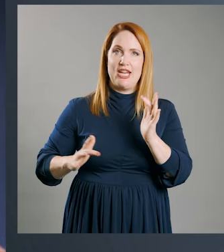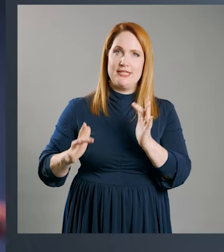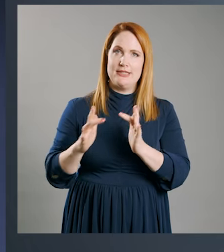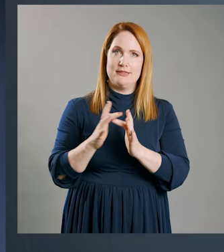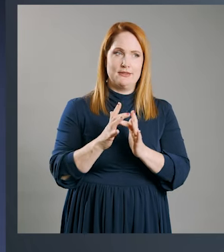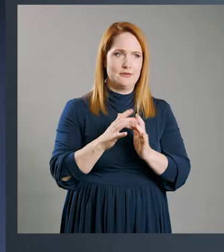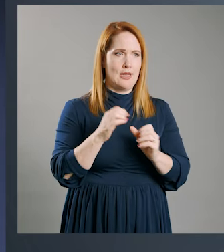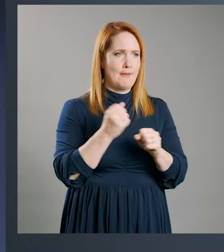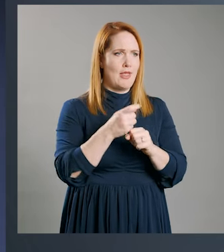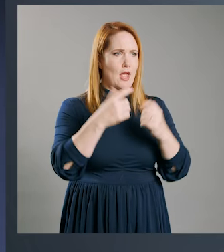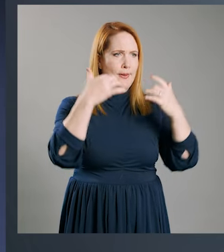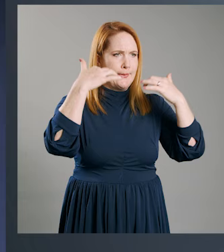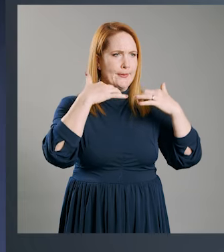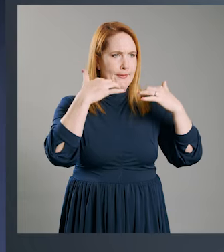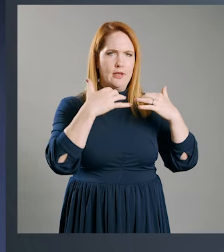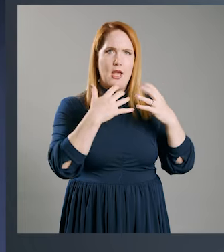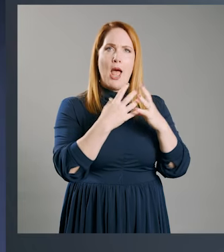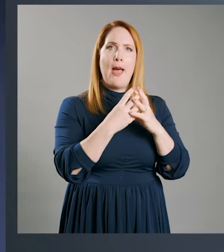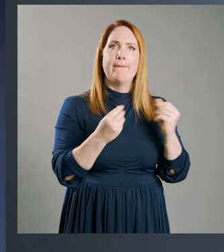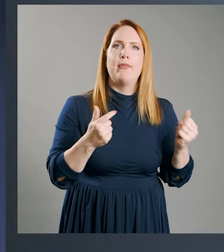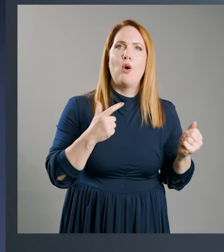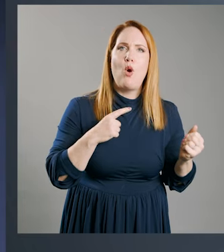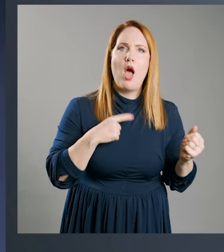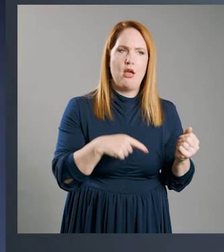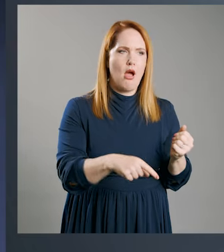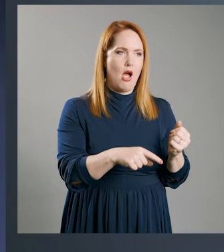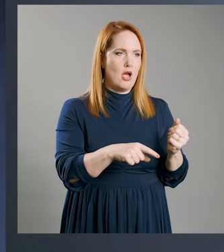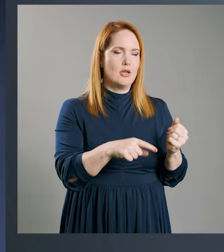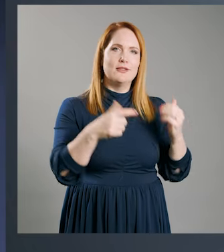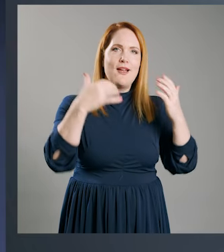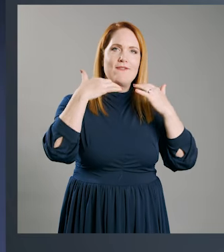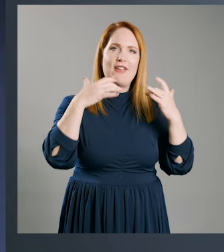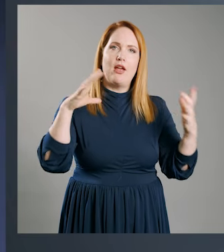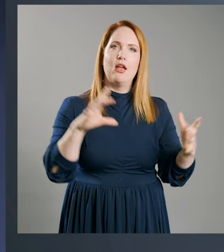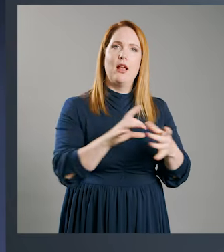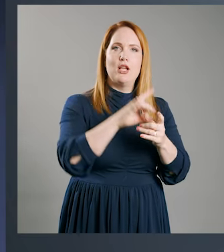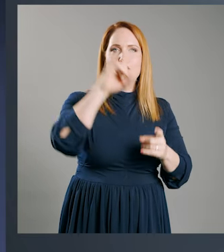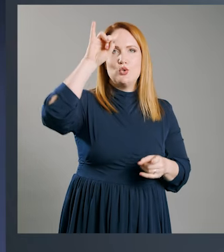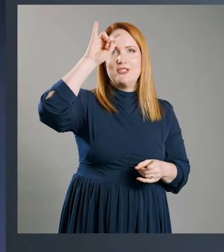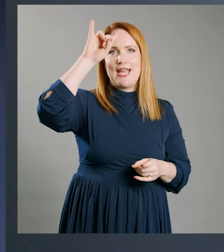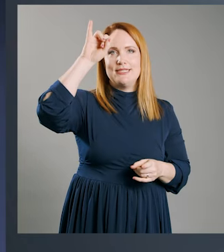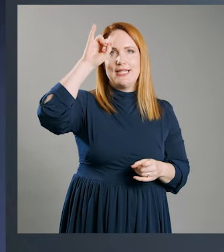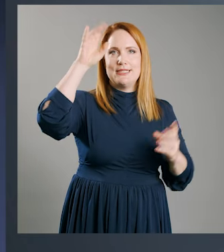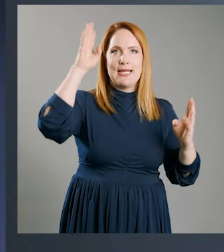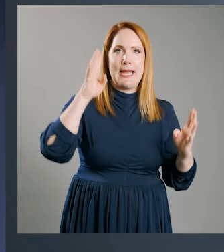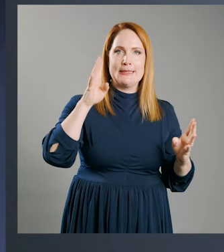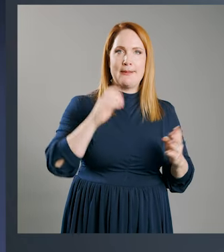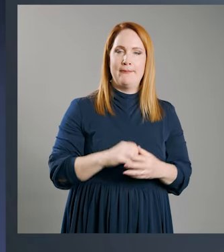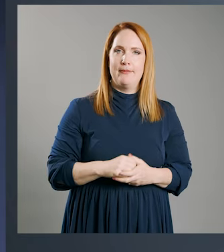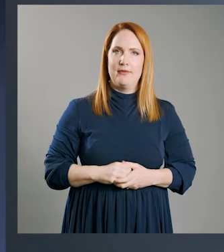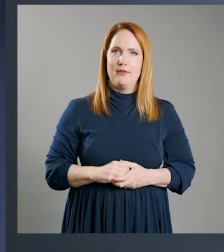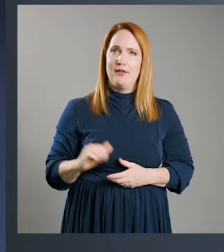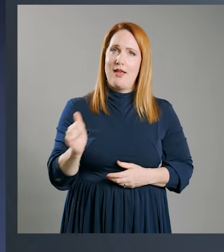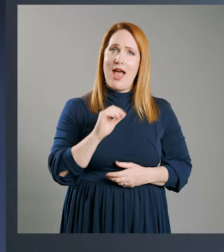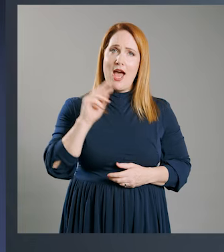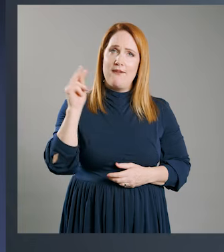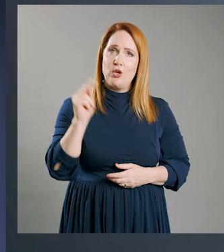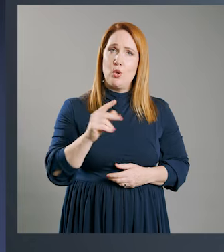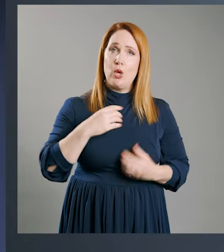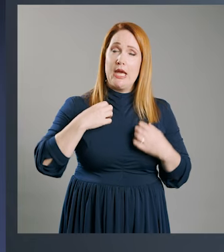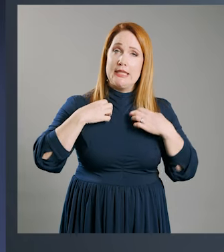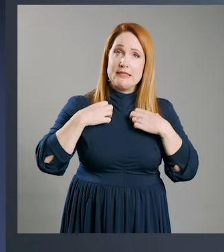Jesus treated the fever as an expression of Satan's kingdom. The biblical worldview that we hold is